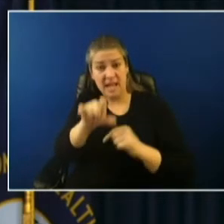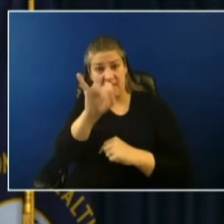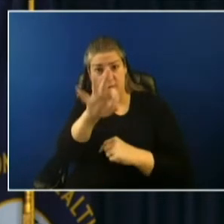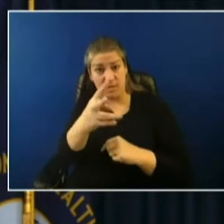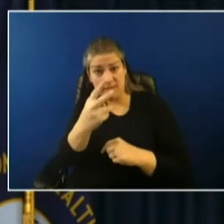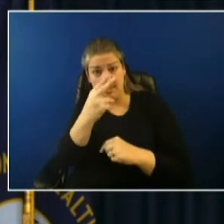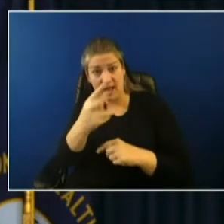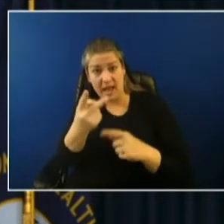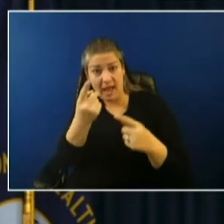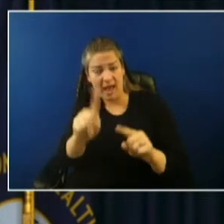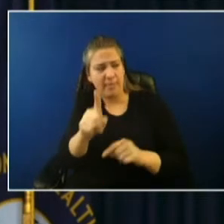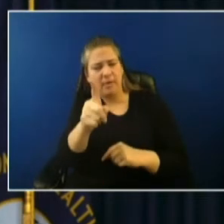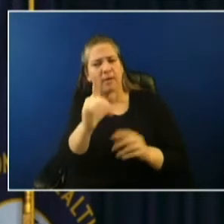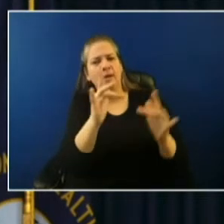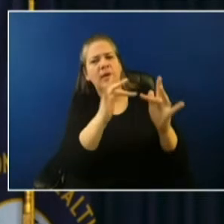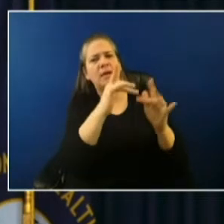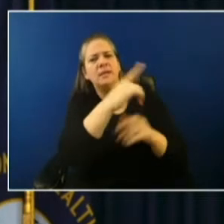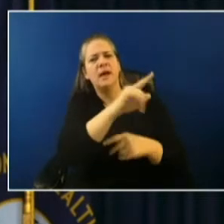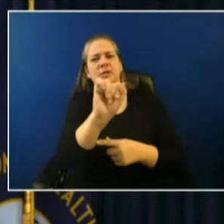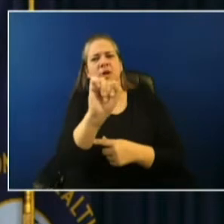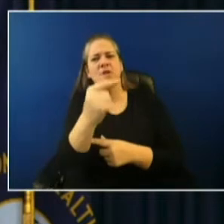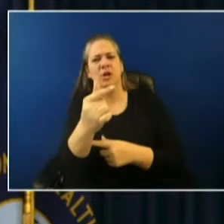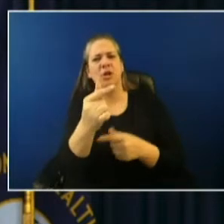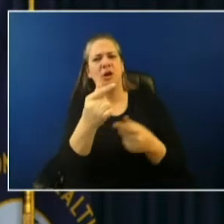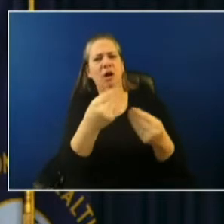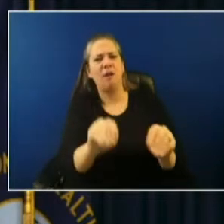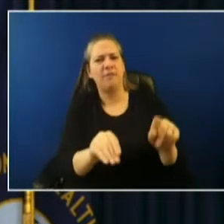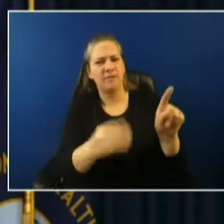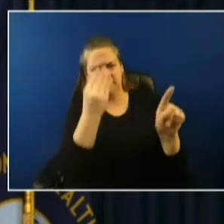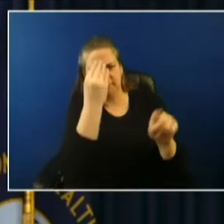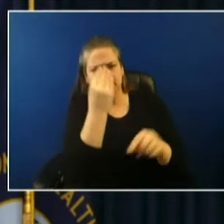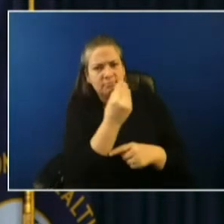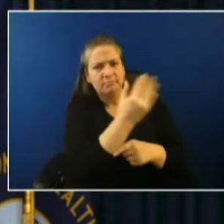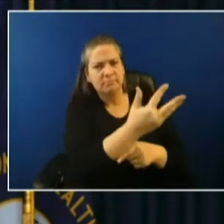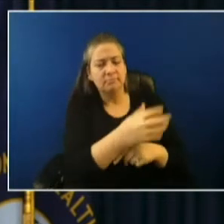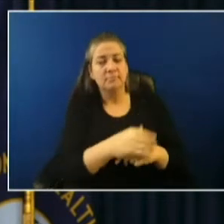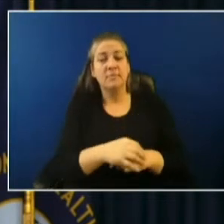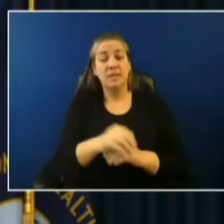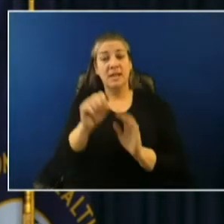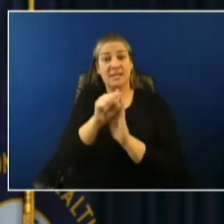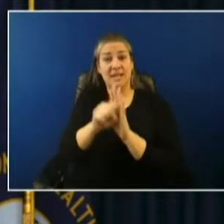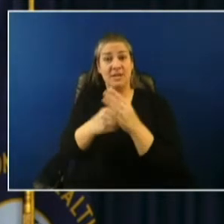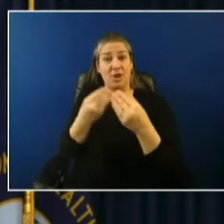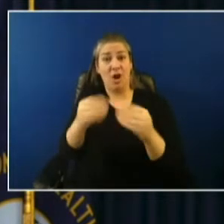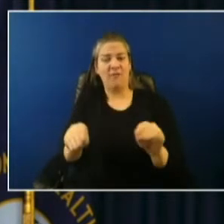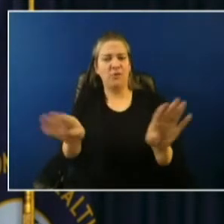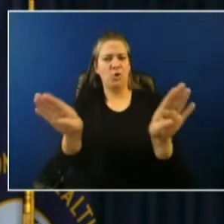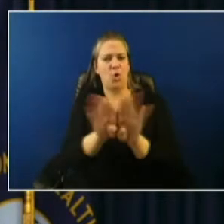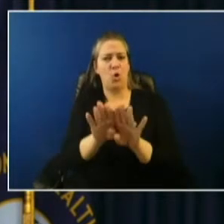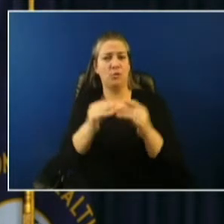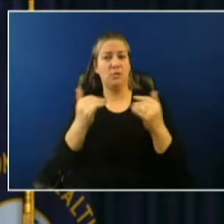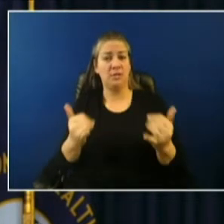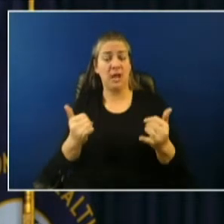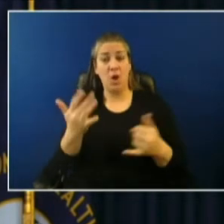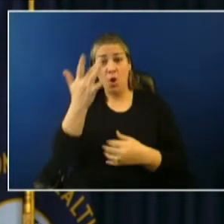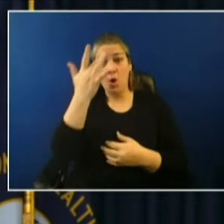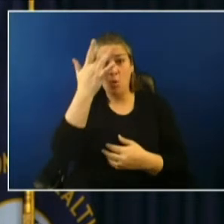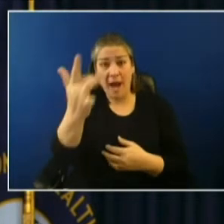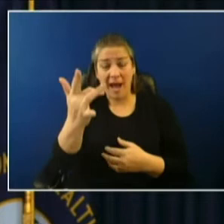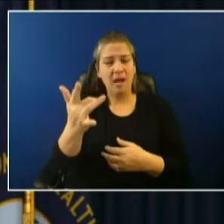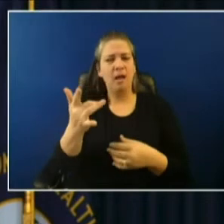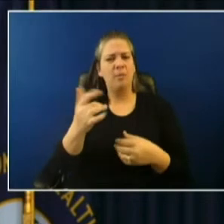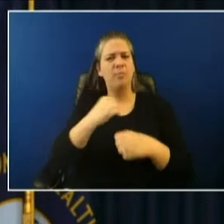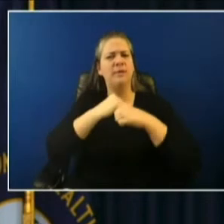if you see any gouging. We closed state office buildings today to protect our people, knowing a lot of schools would